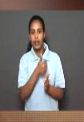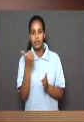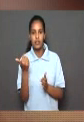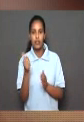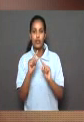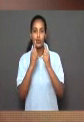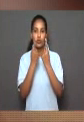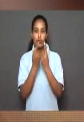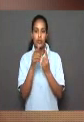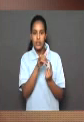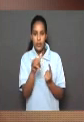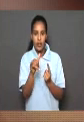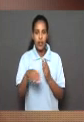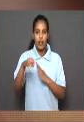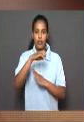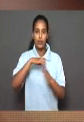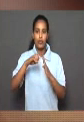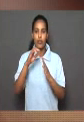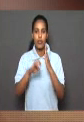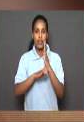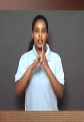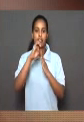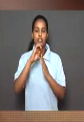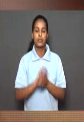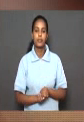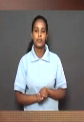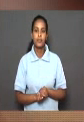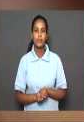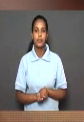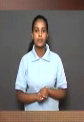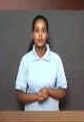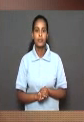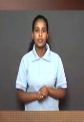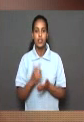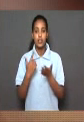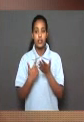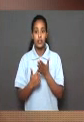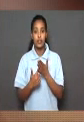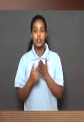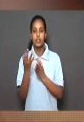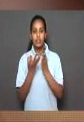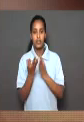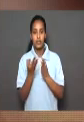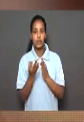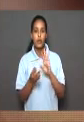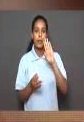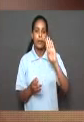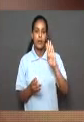than groups of similar electron configuration. This was description